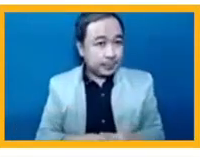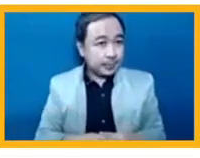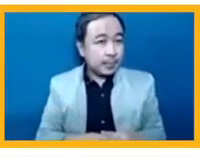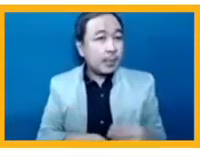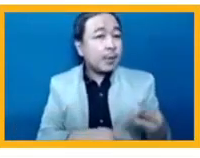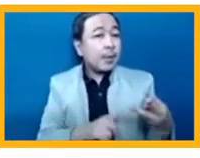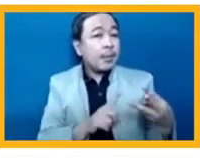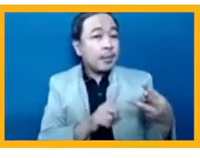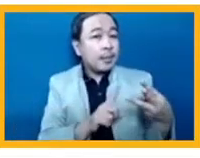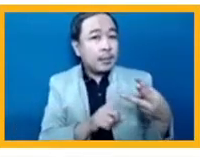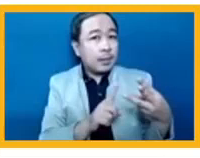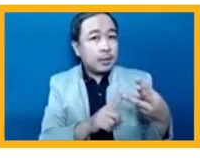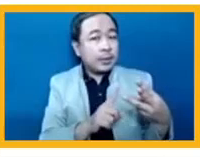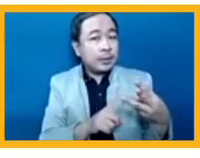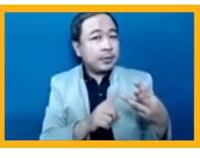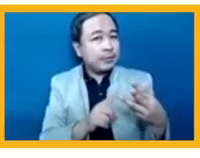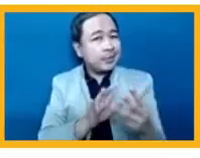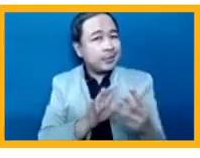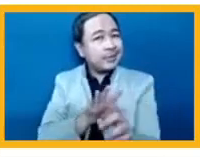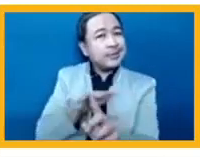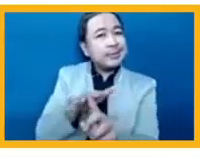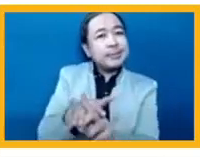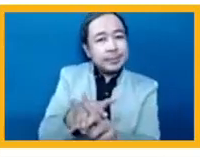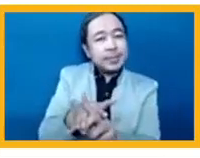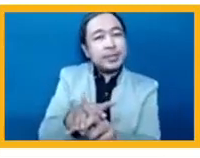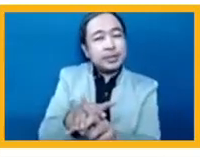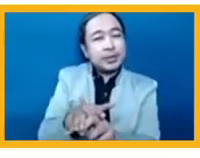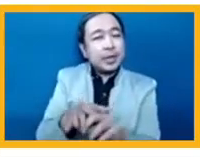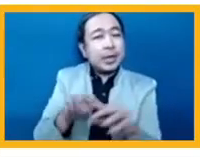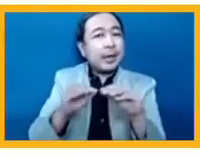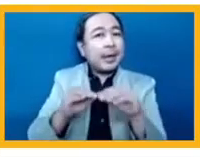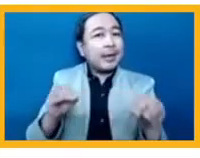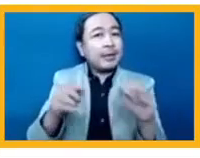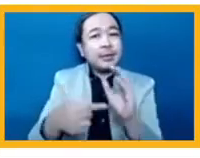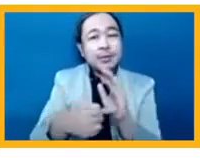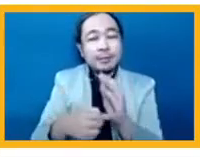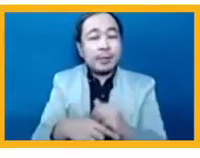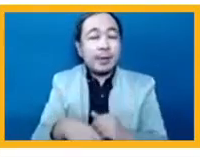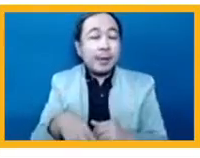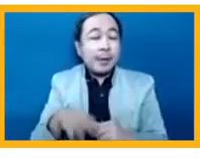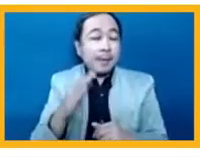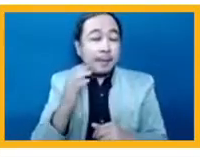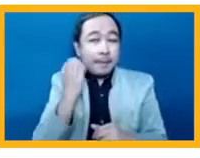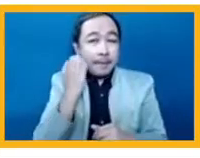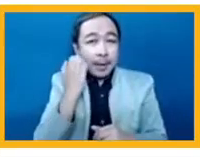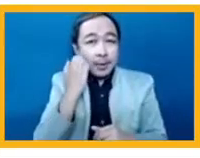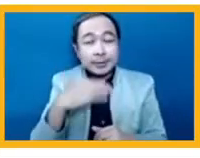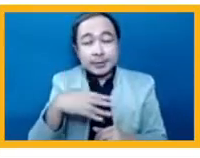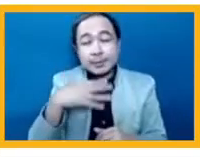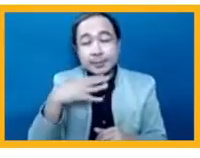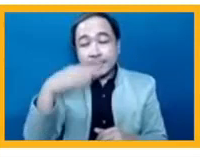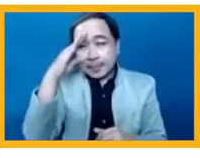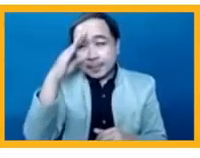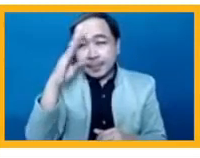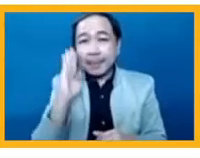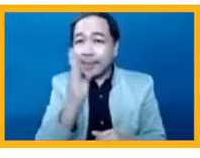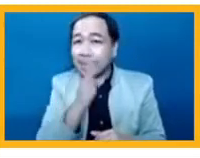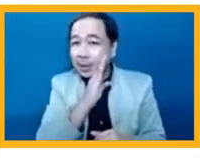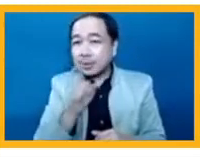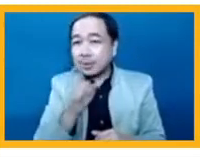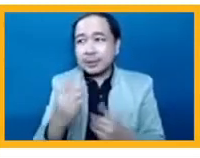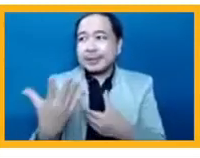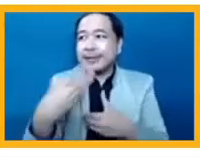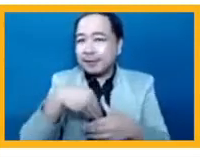around implementation. Parents' engagement in the learning activities of their children is one of the most effective ways